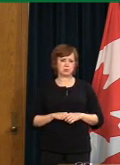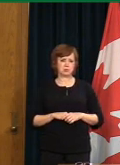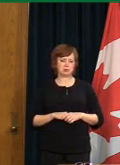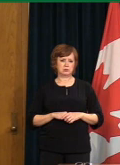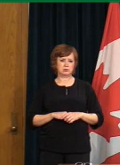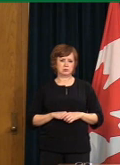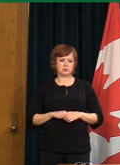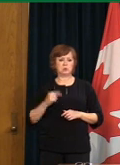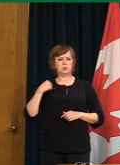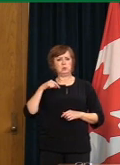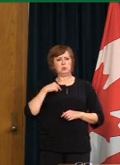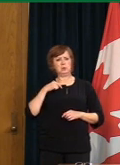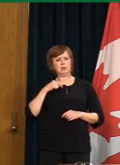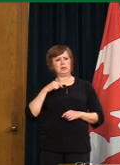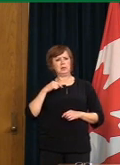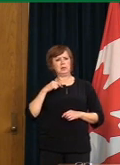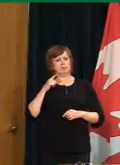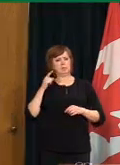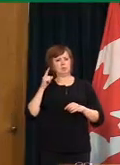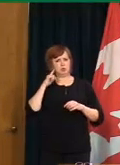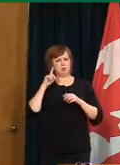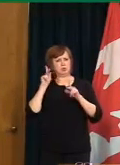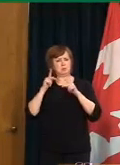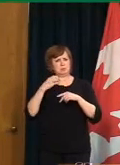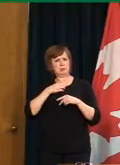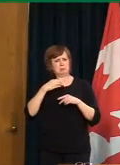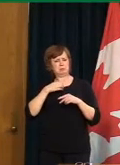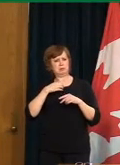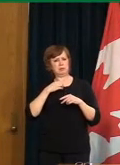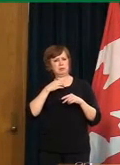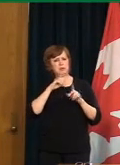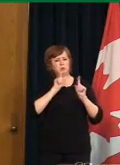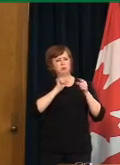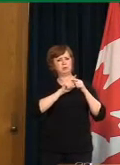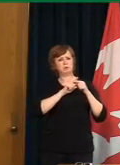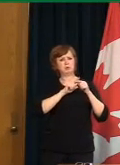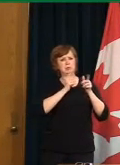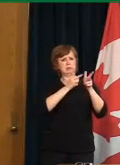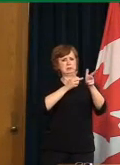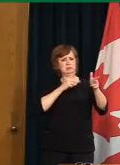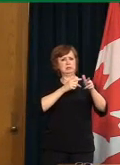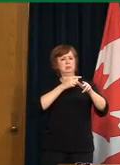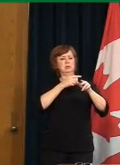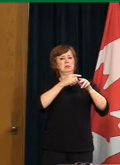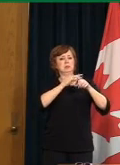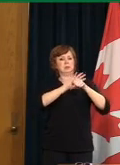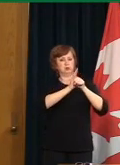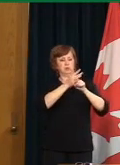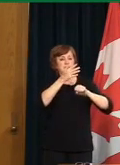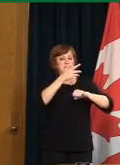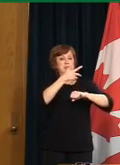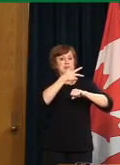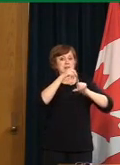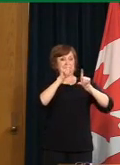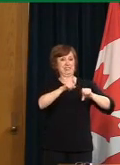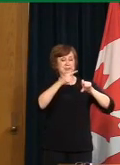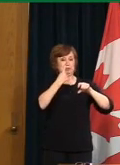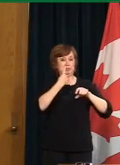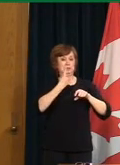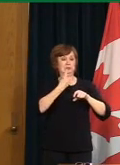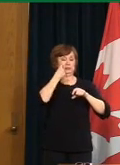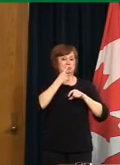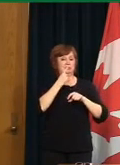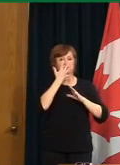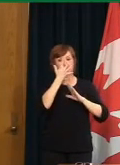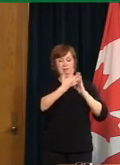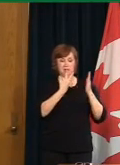hours at the COVID testing sites here in Regina and Saskatoon. Is the SHA considering expanding the hours at those sites